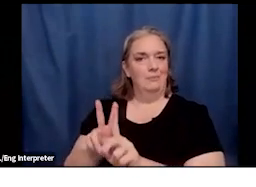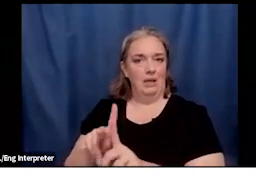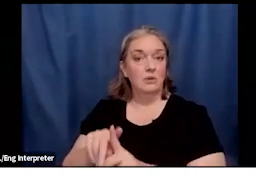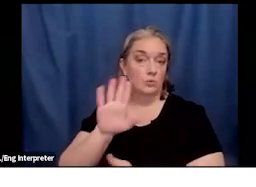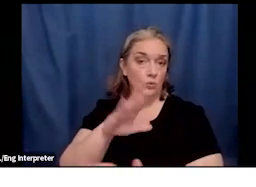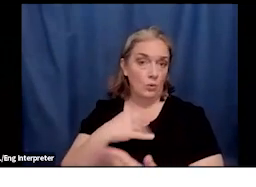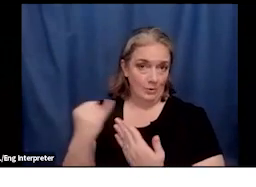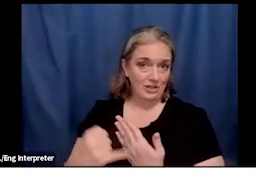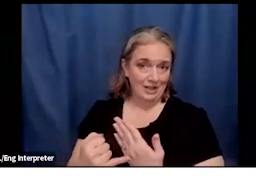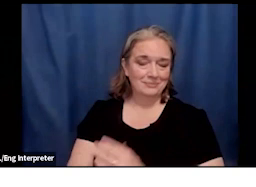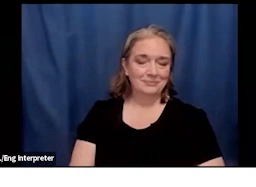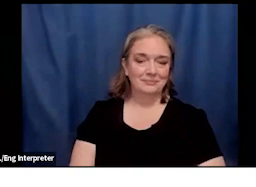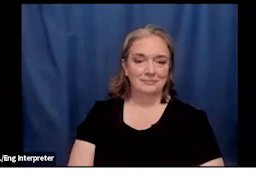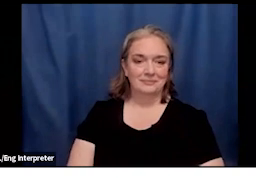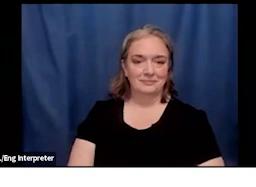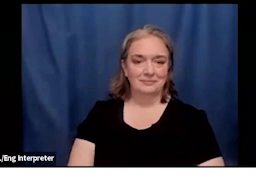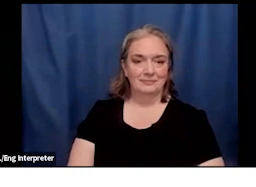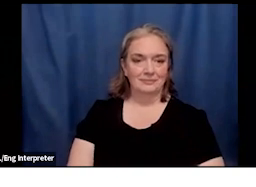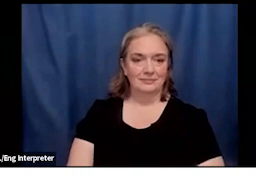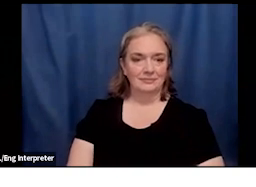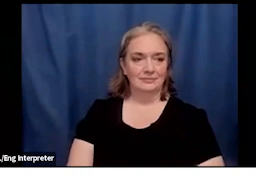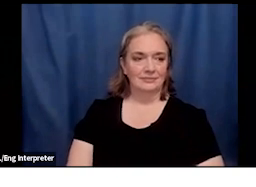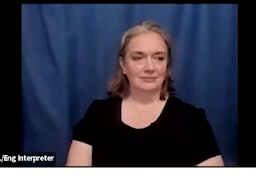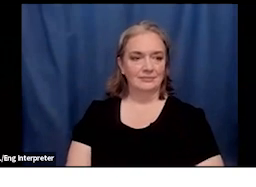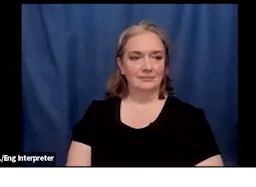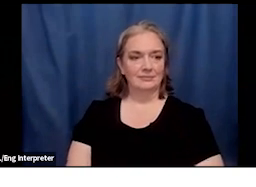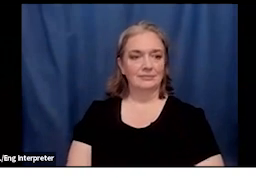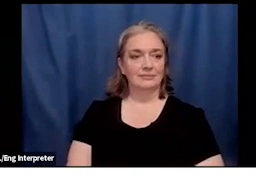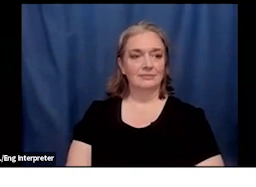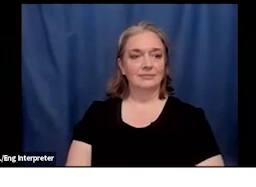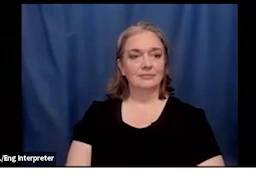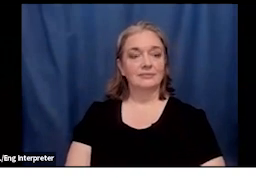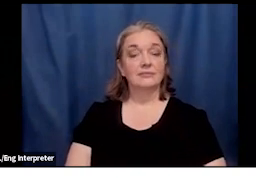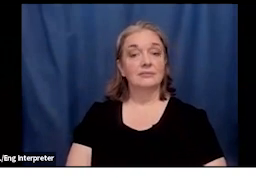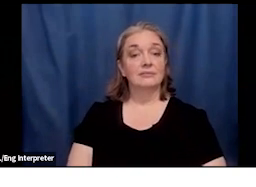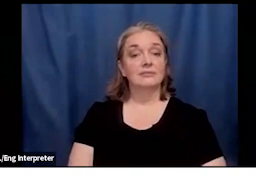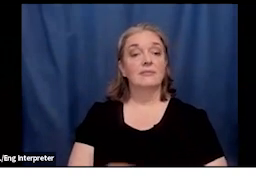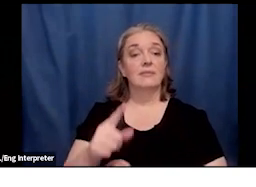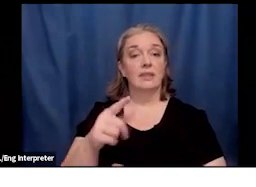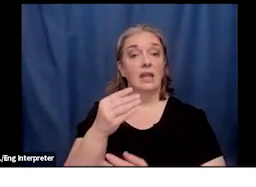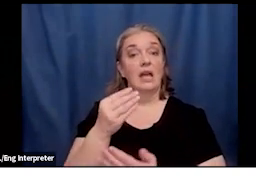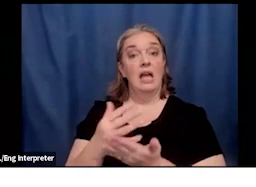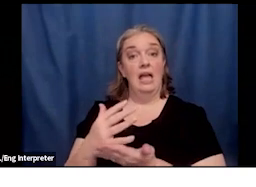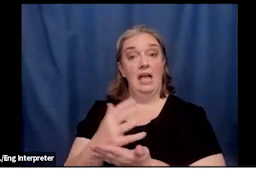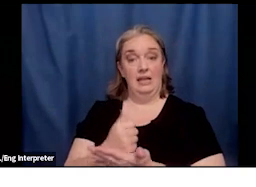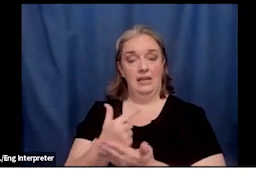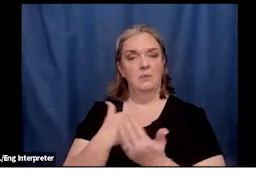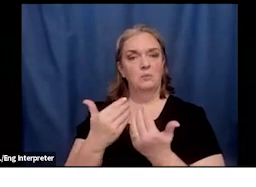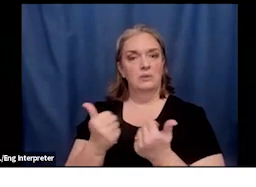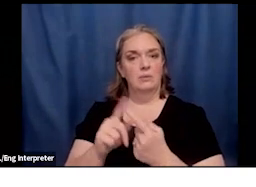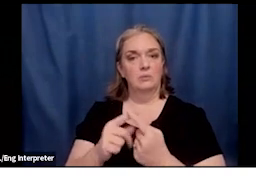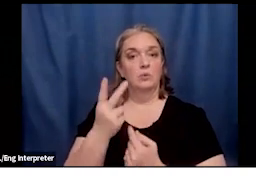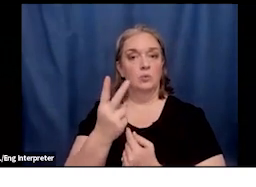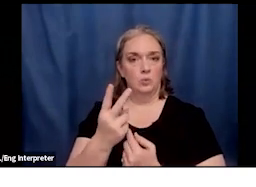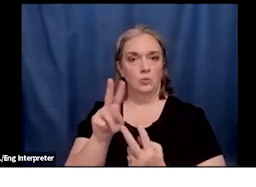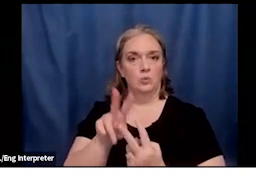your project. And this template breaks down income into two categories, which is